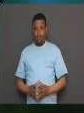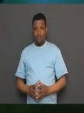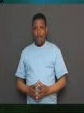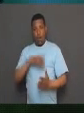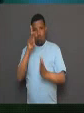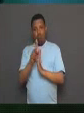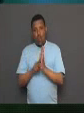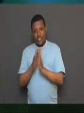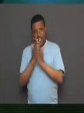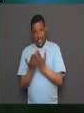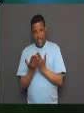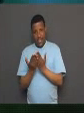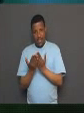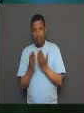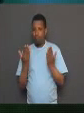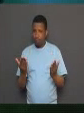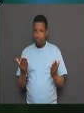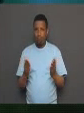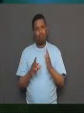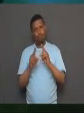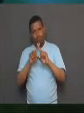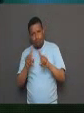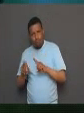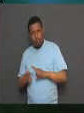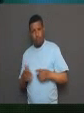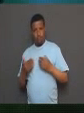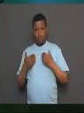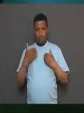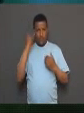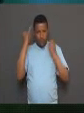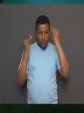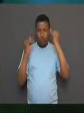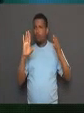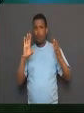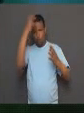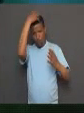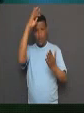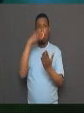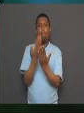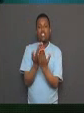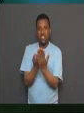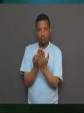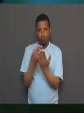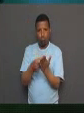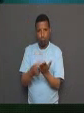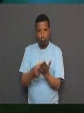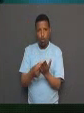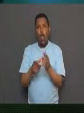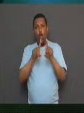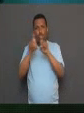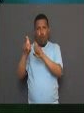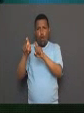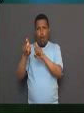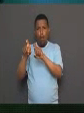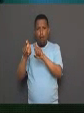The policy may set interest rates and government budgets, control the markets